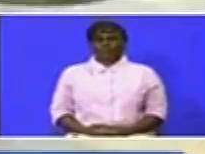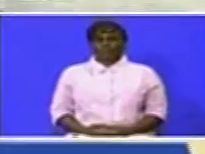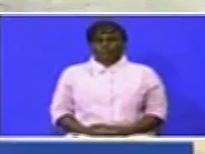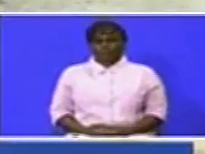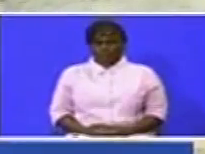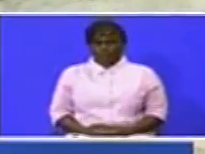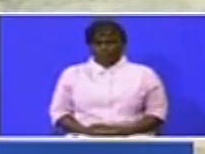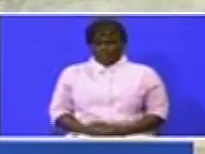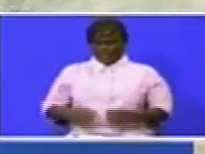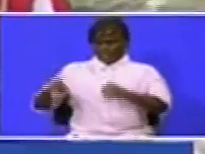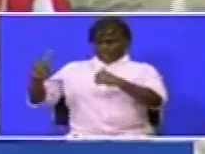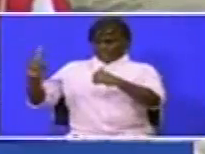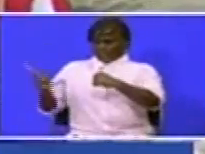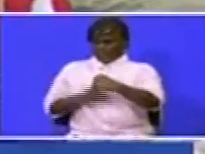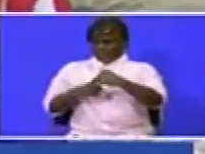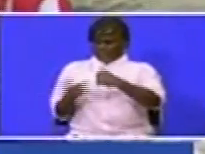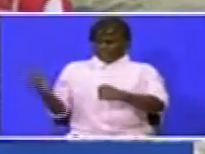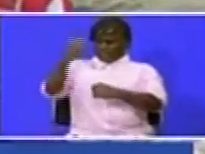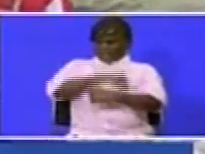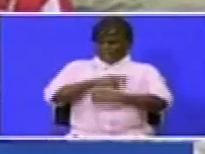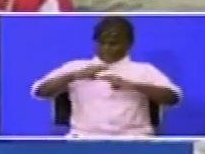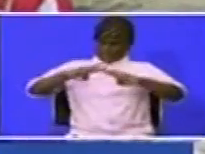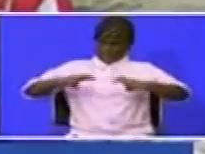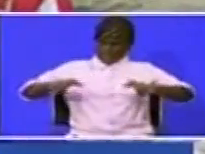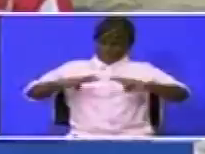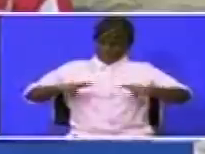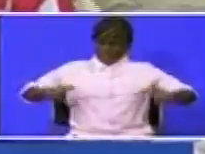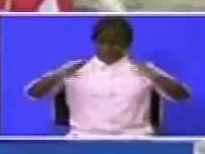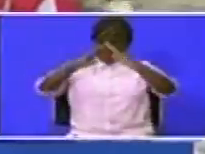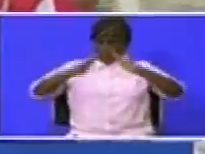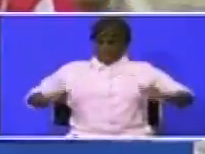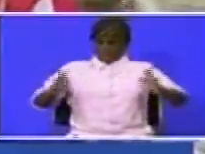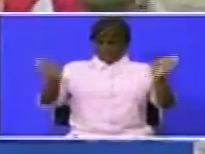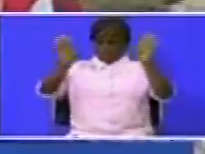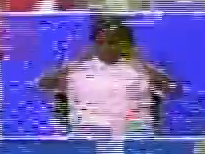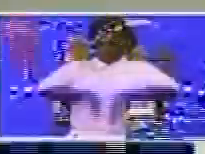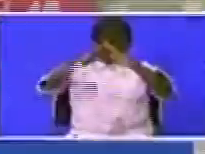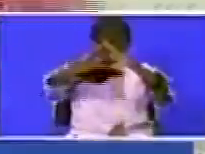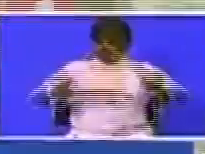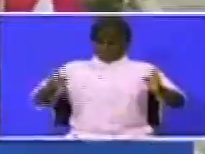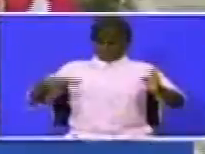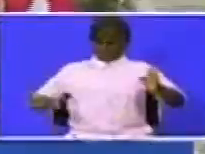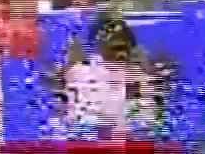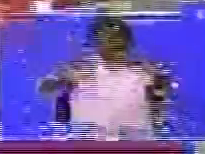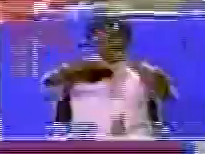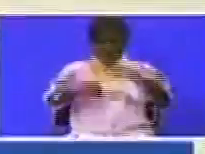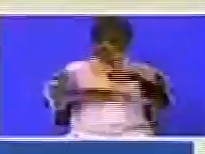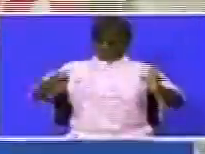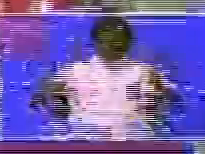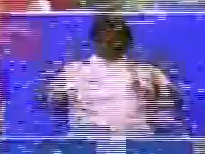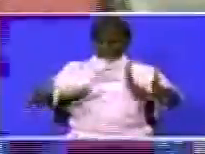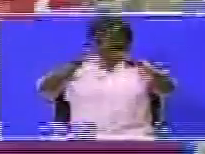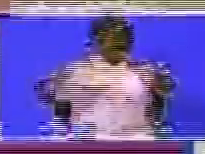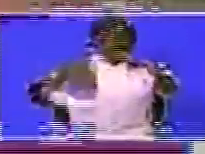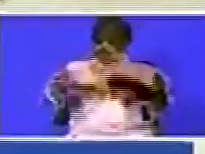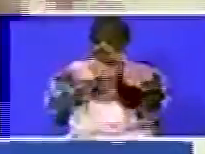Day 6 in the multi-agency search and rescue mission at the collapsed Huruma building site continues. Two excavators